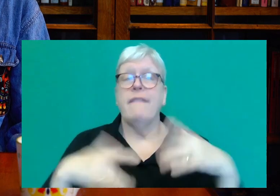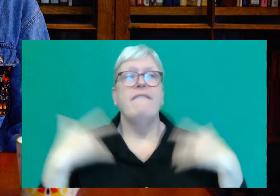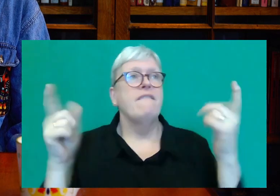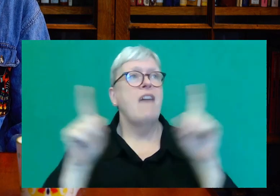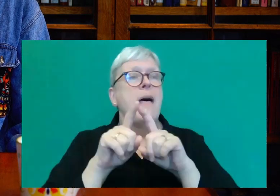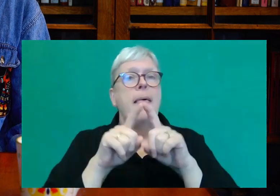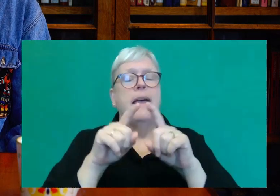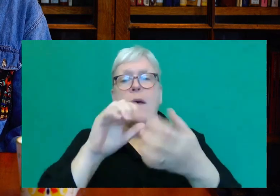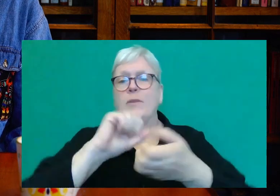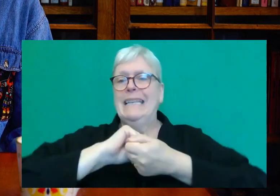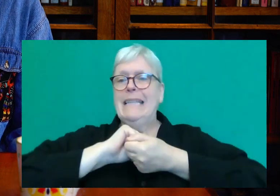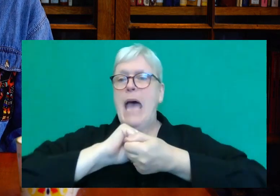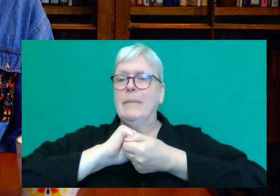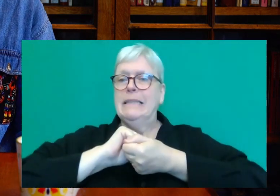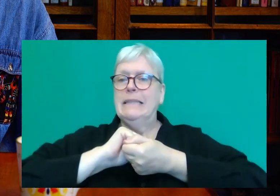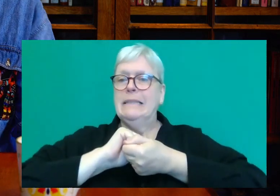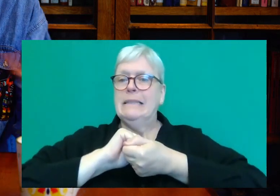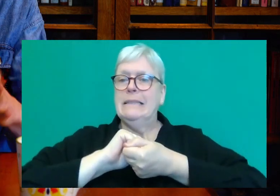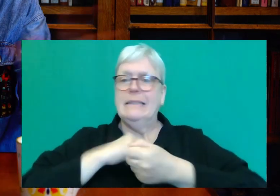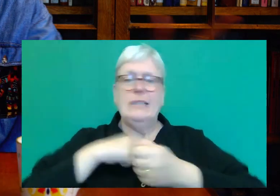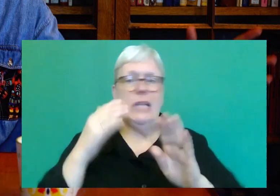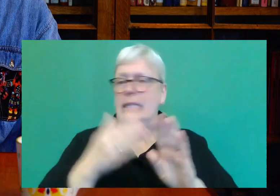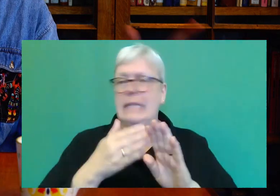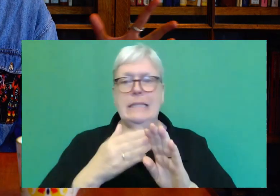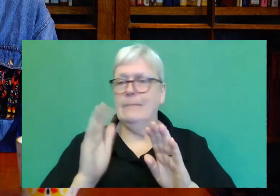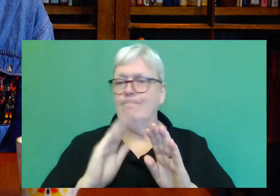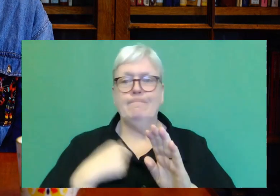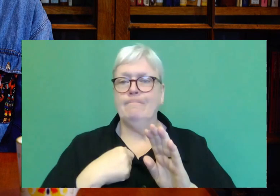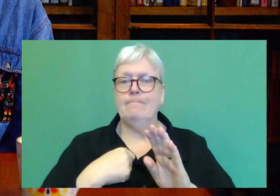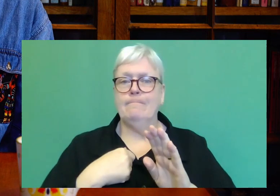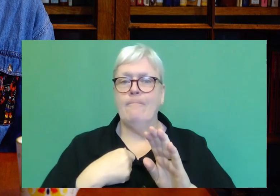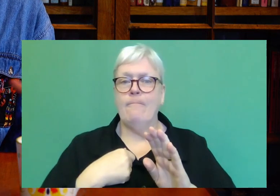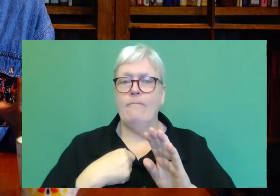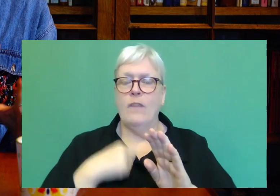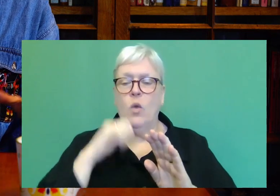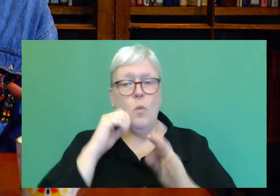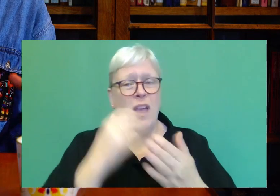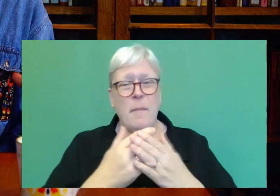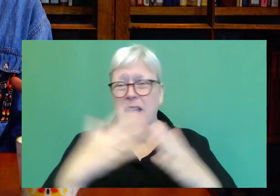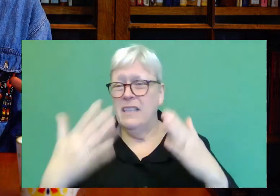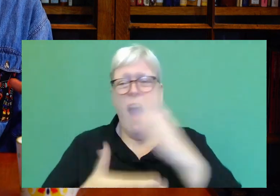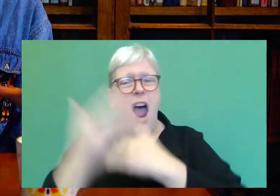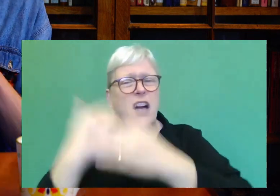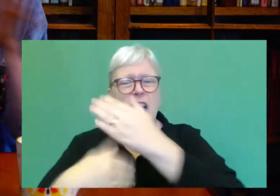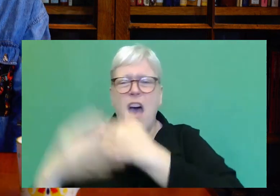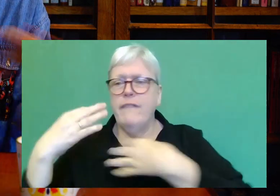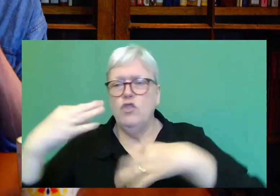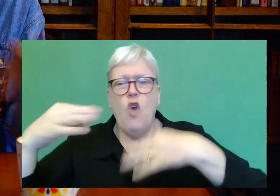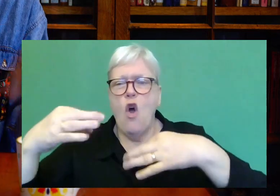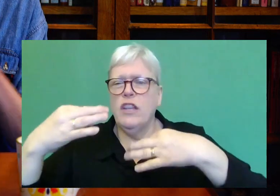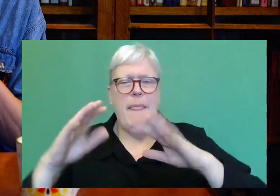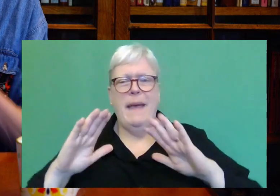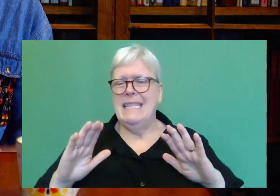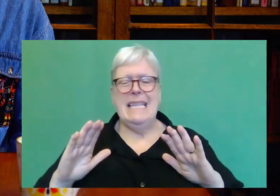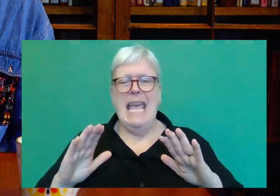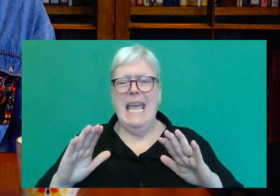the prose. I didn't intend to write in that manner. I thought, well, this is just going to be a big archive document. This is going to be some sort of annal, and then I'll draw the